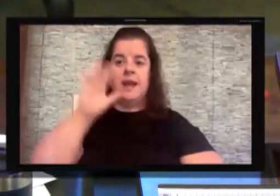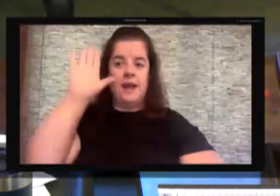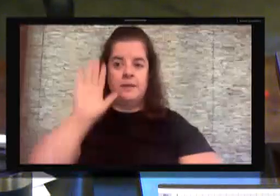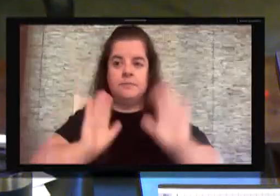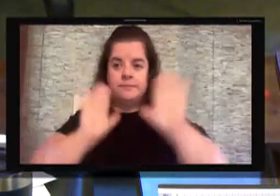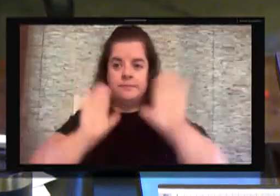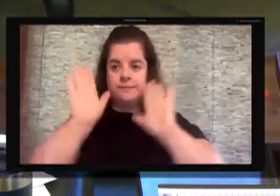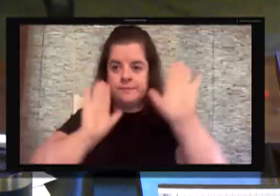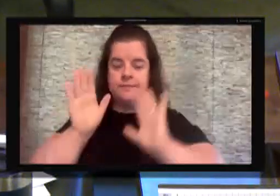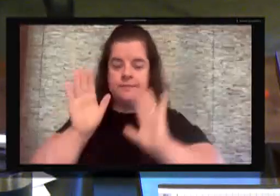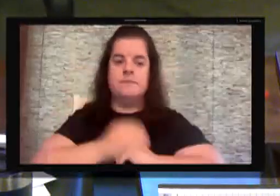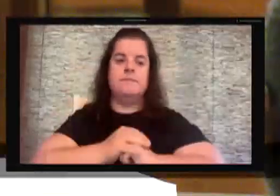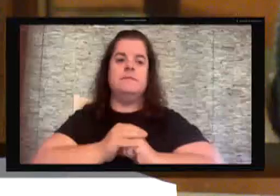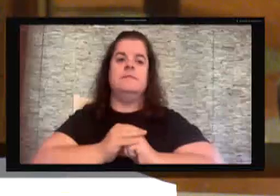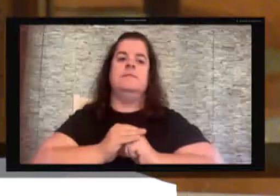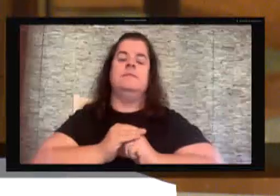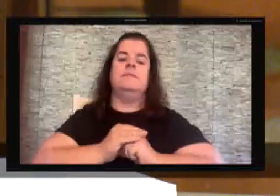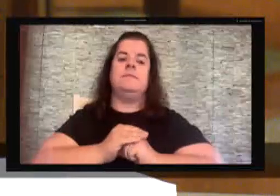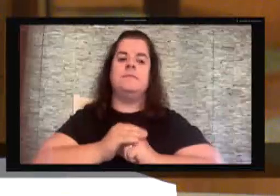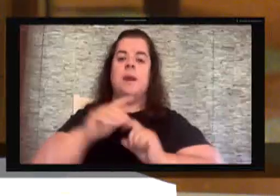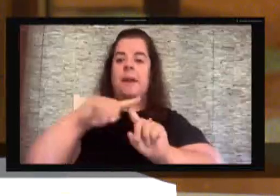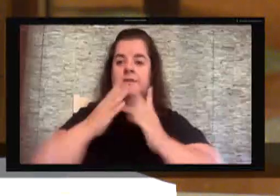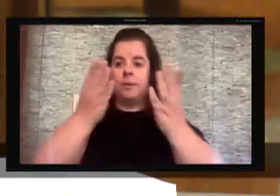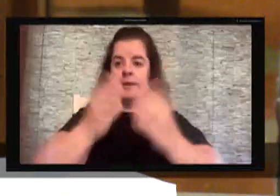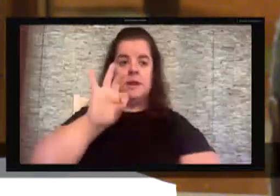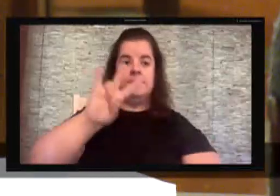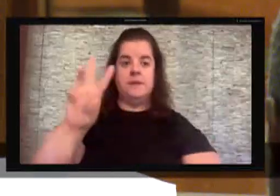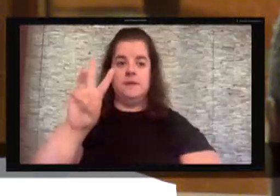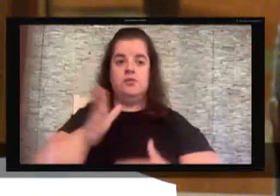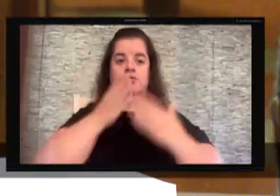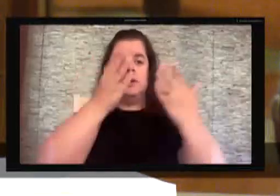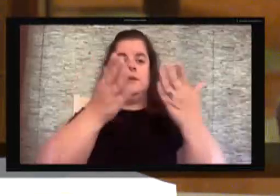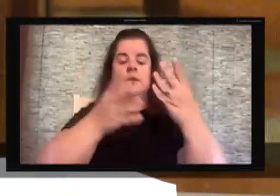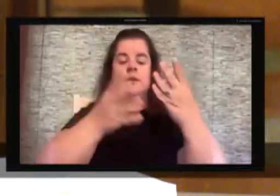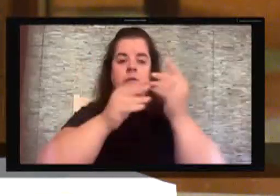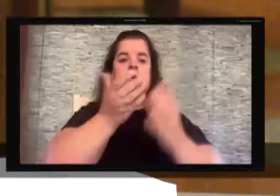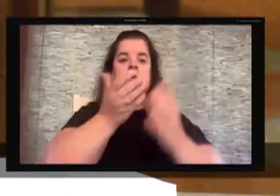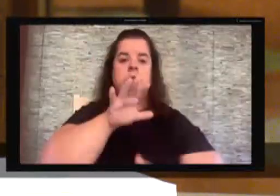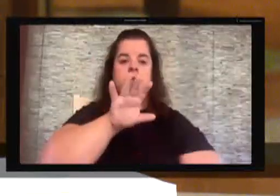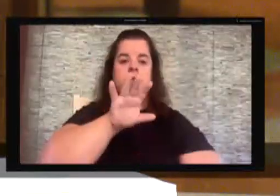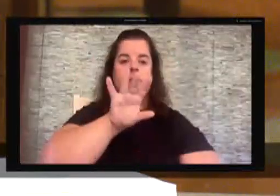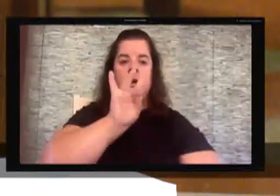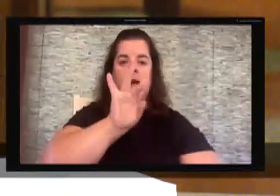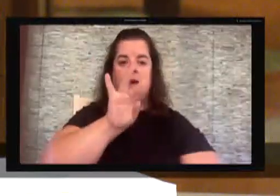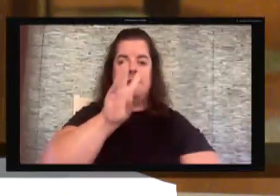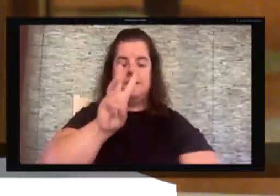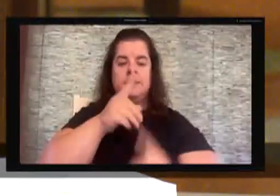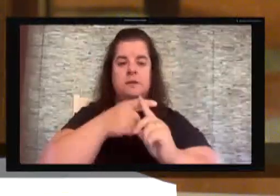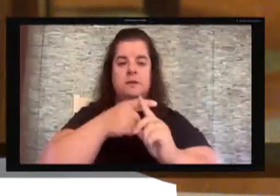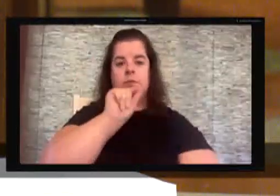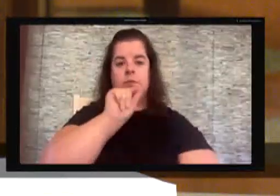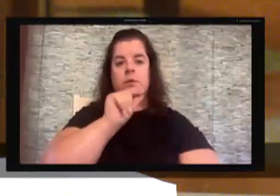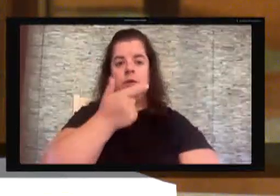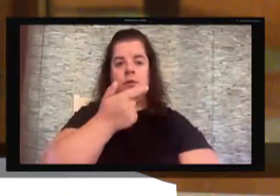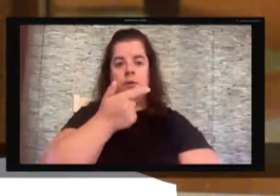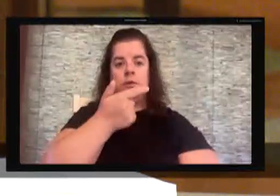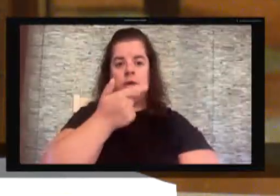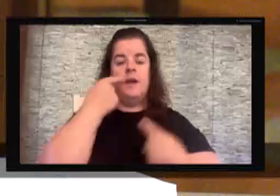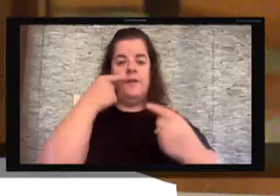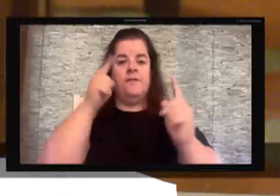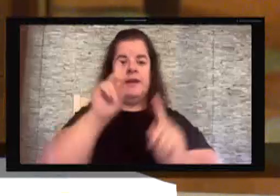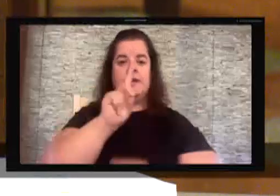Bill 976. Bill 976, resolution further amending resolution number 886 of 2021,